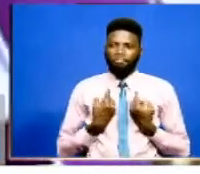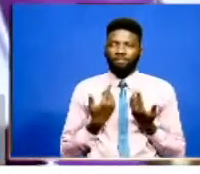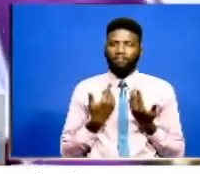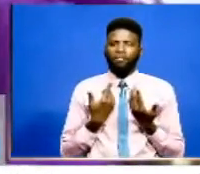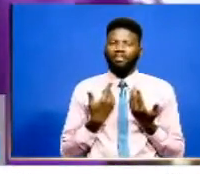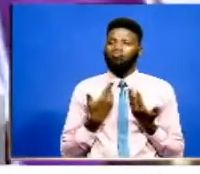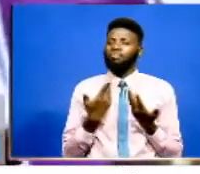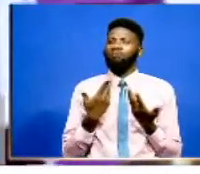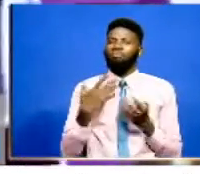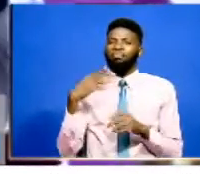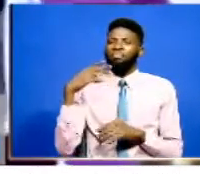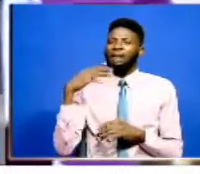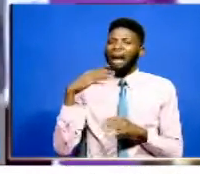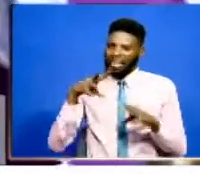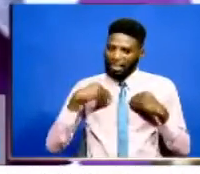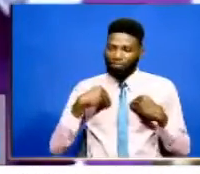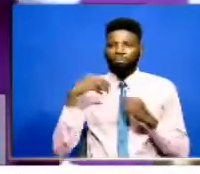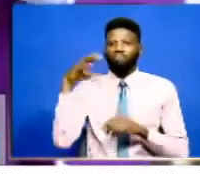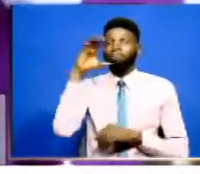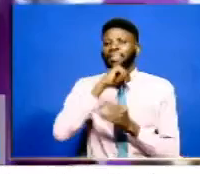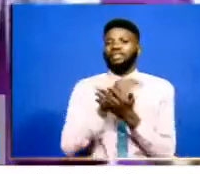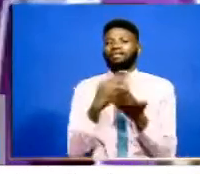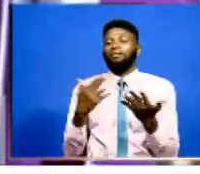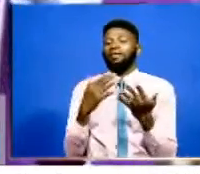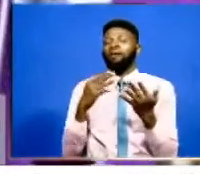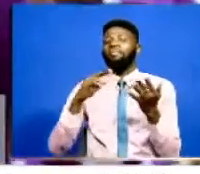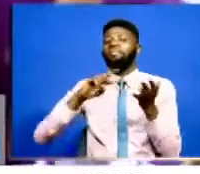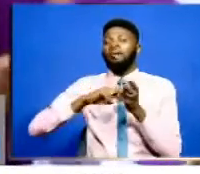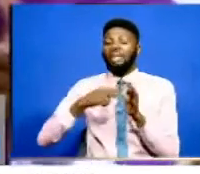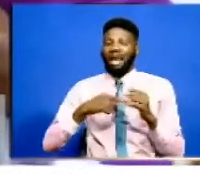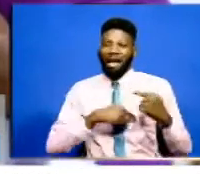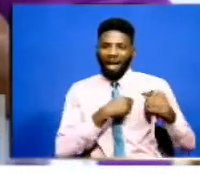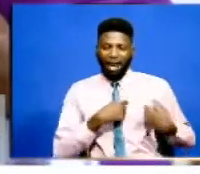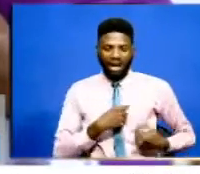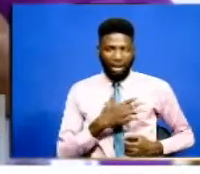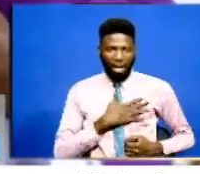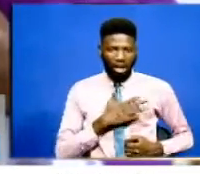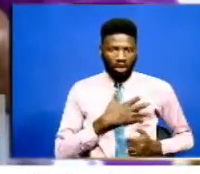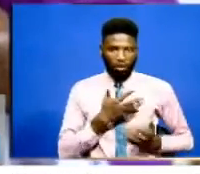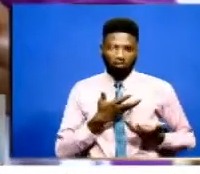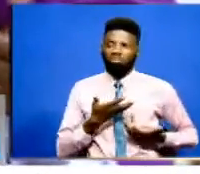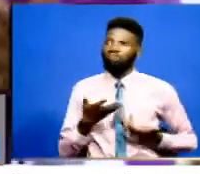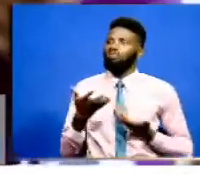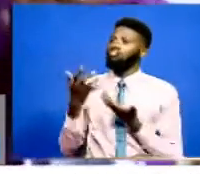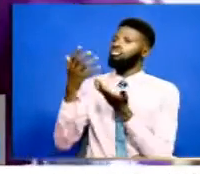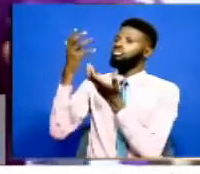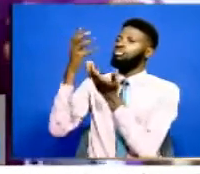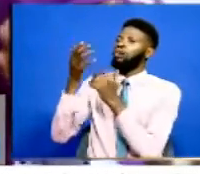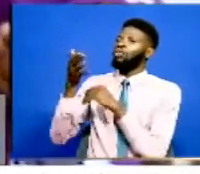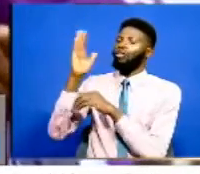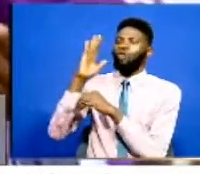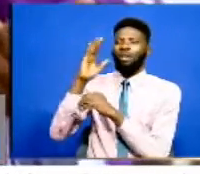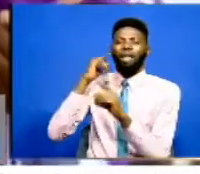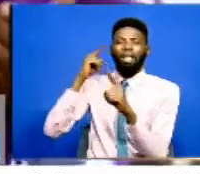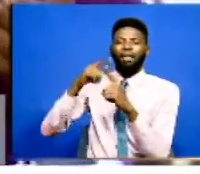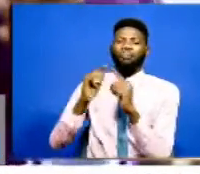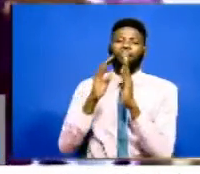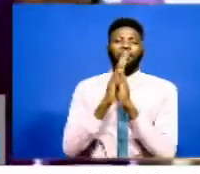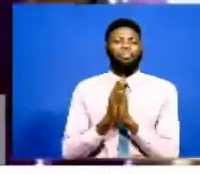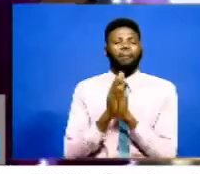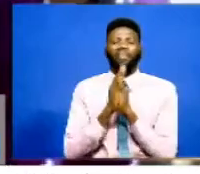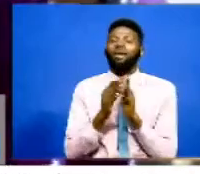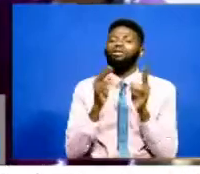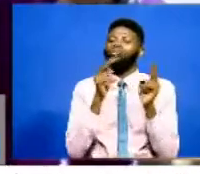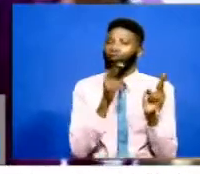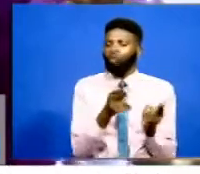be able to freely be lifted up to God in prayer. It is normal that